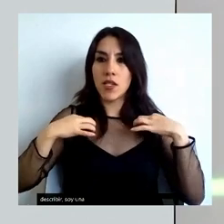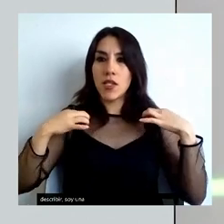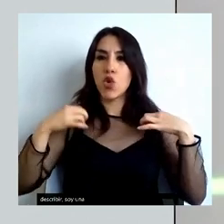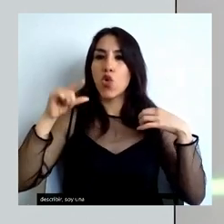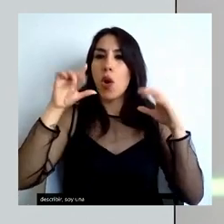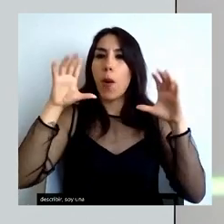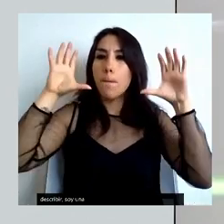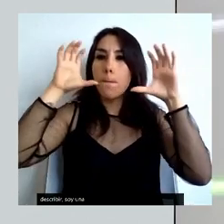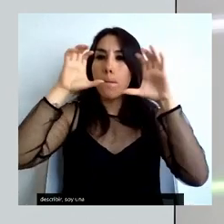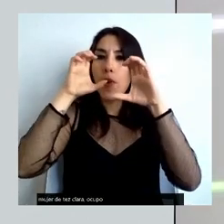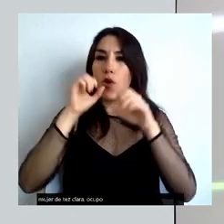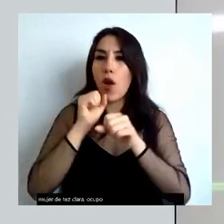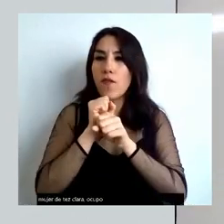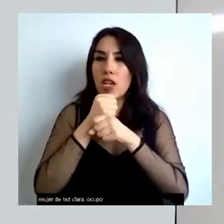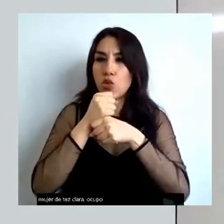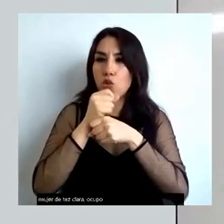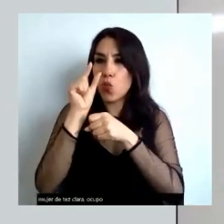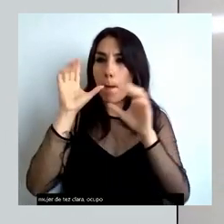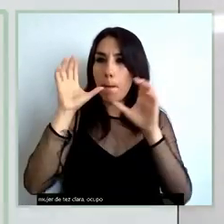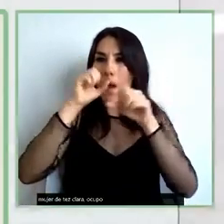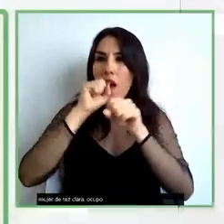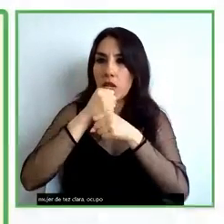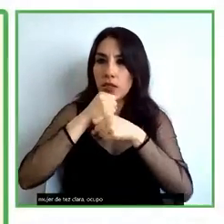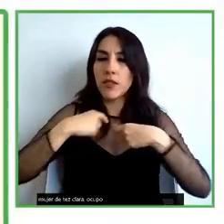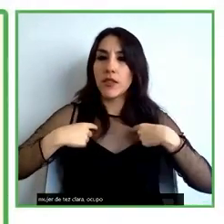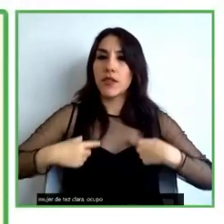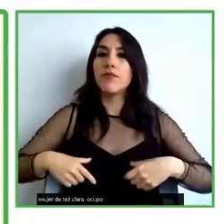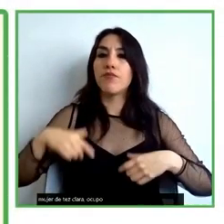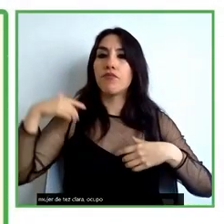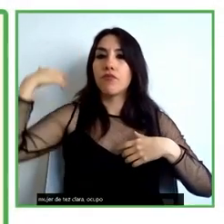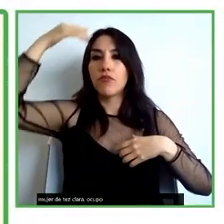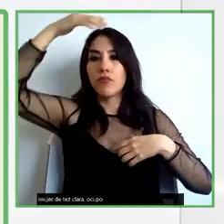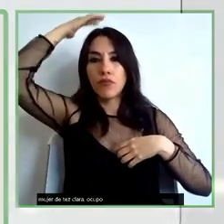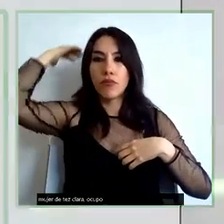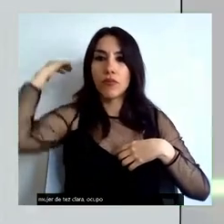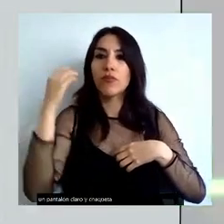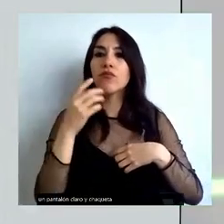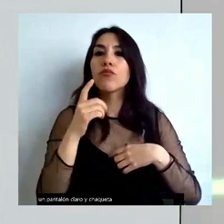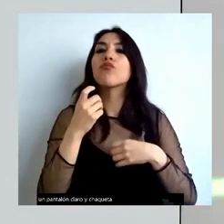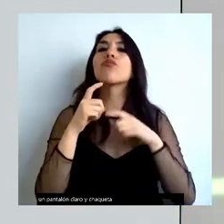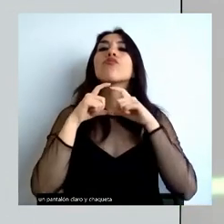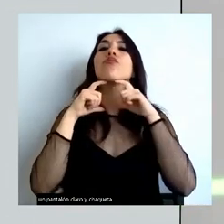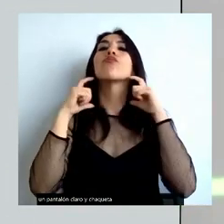brown suit and I have a scarf on my neck.